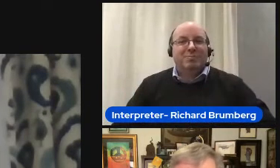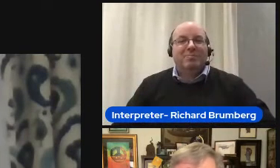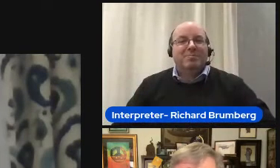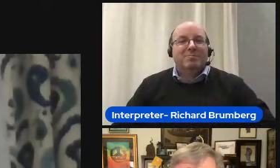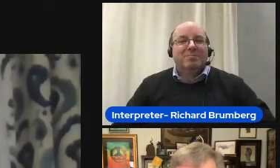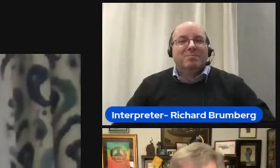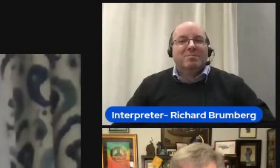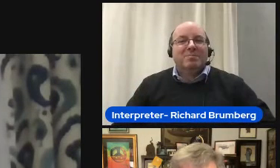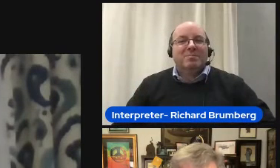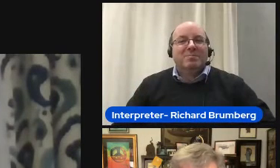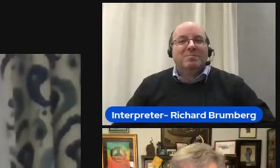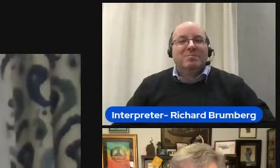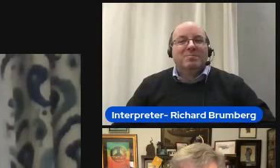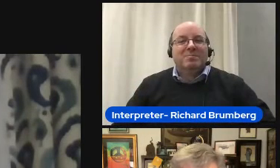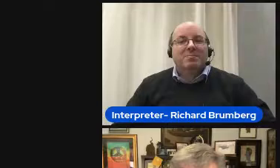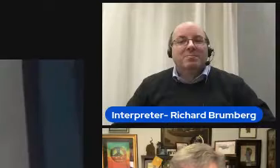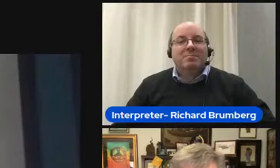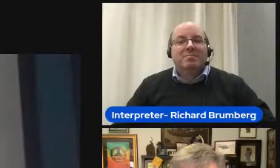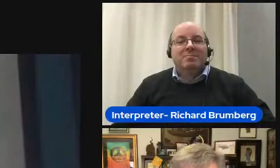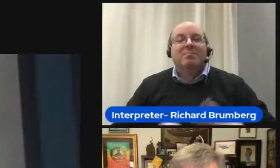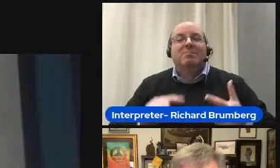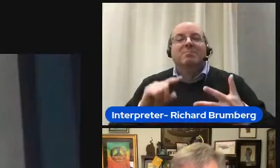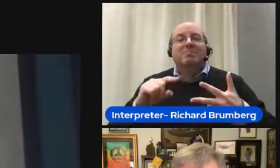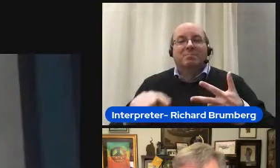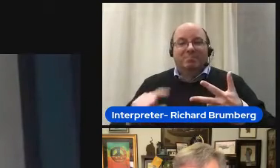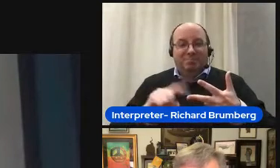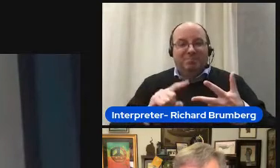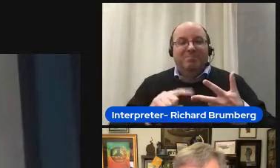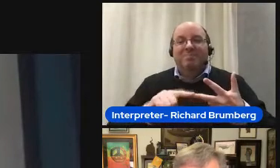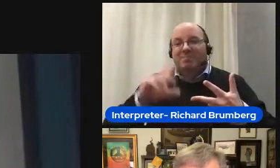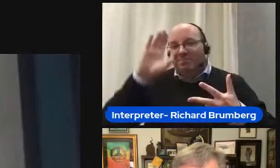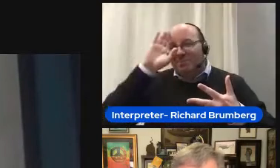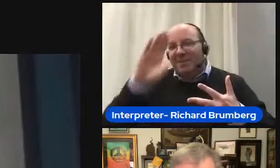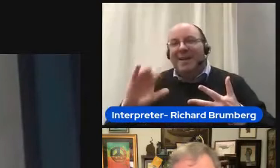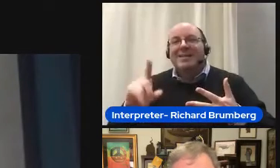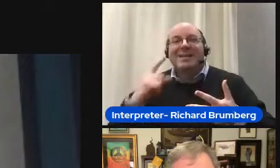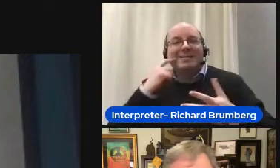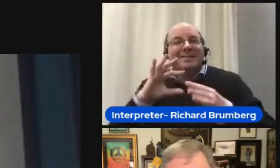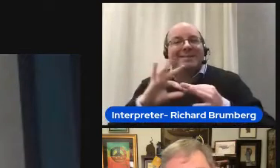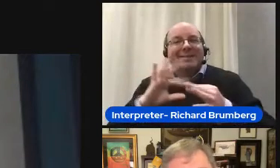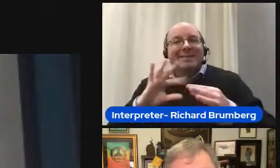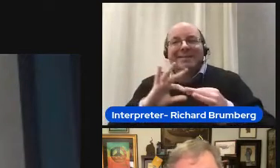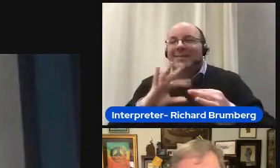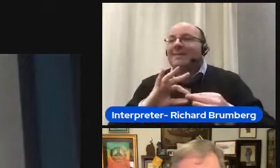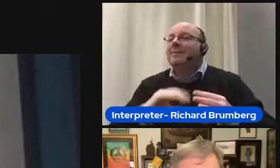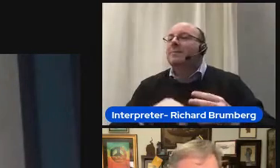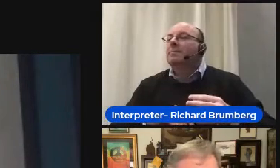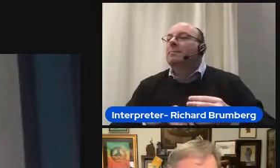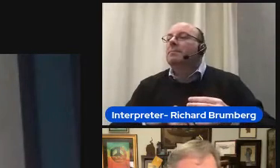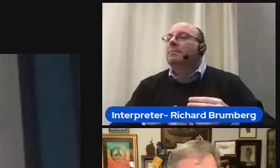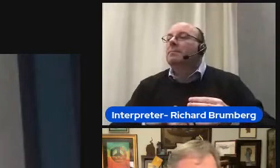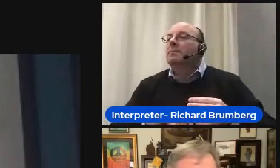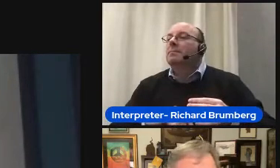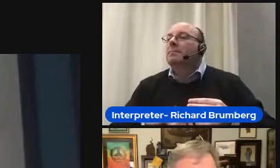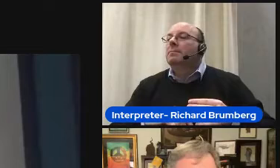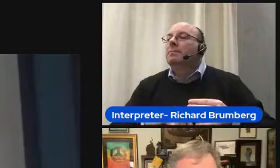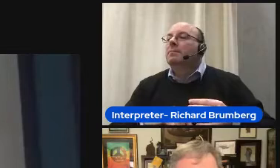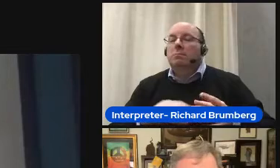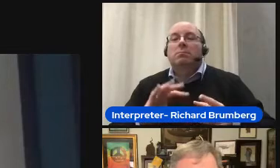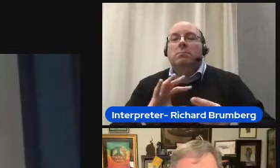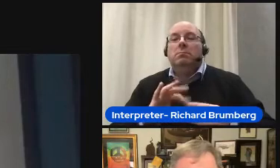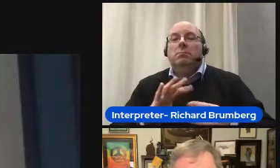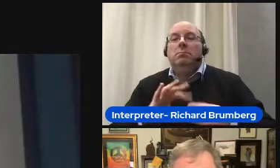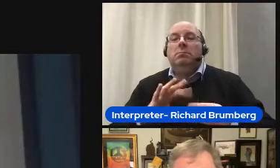McKenzie, I'm going to turn it to you. Yeah, great. Hello, and thank you. And I echo what Jada just said. I am representing SOJOURN, which